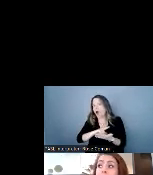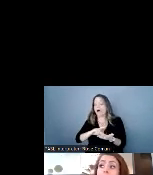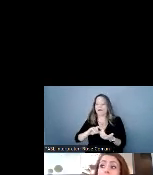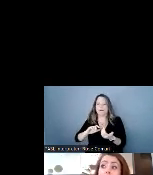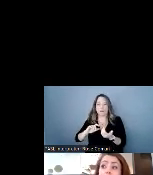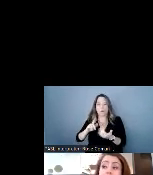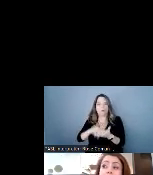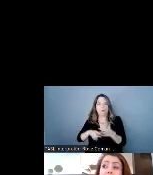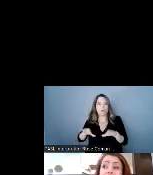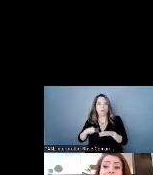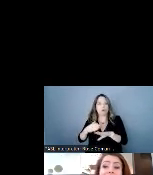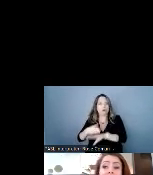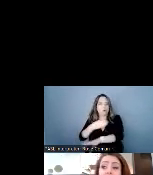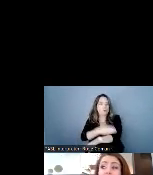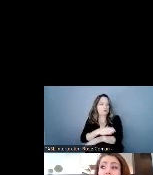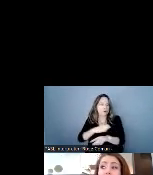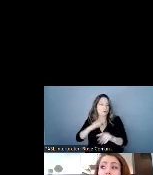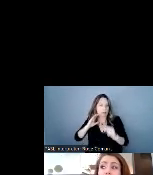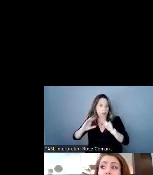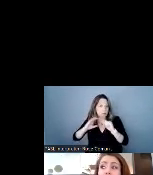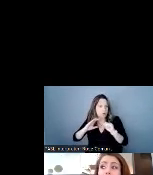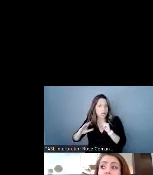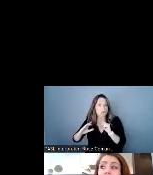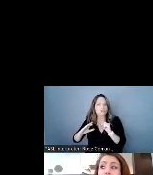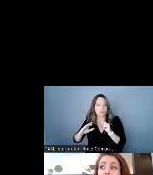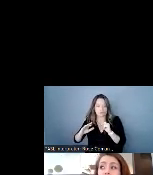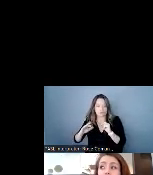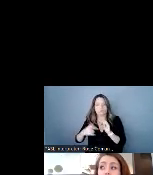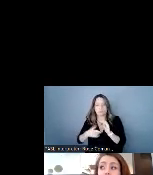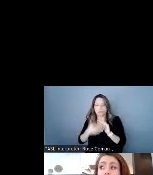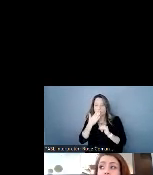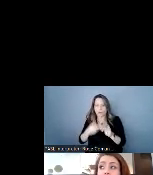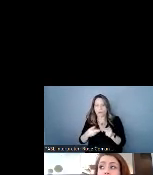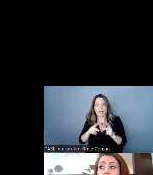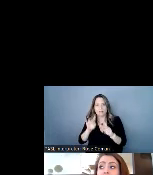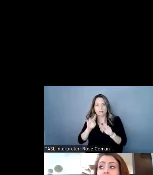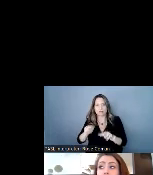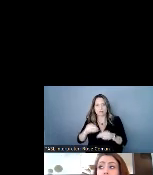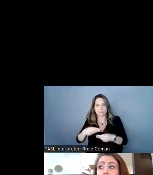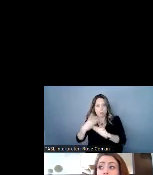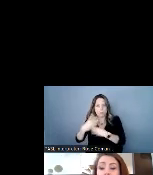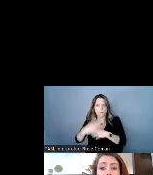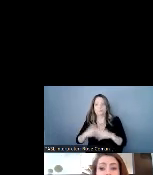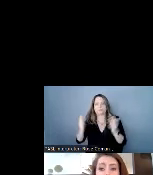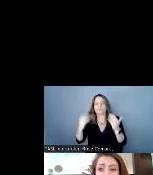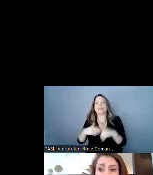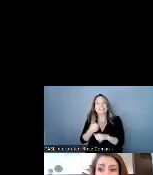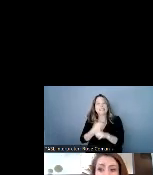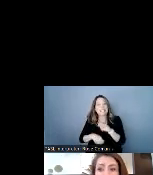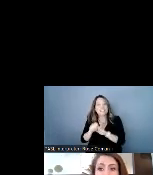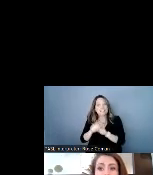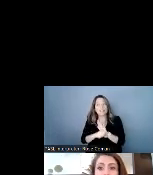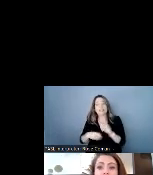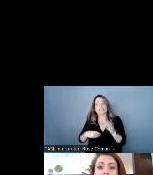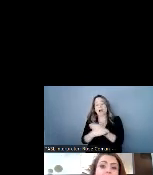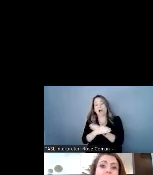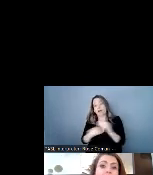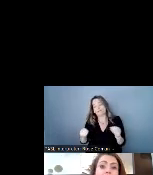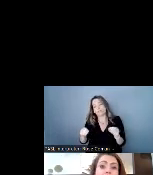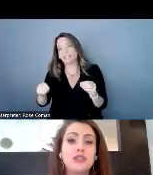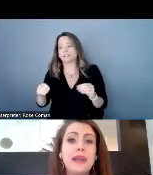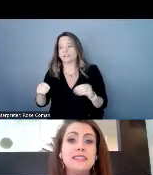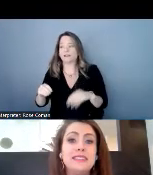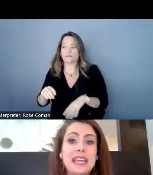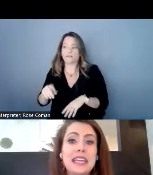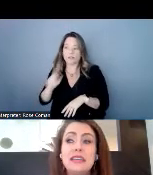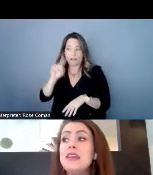and then in each state you have an office of deaf or hard of hearing and telecommunications equipment distribution programs because those